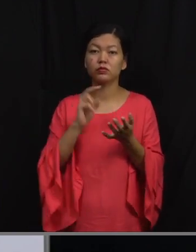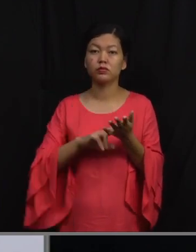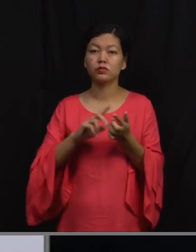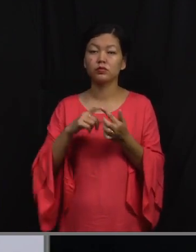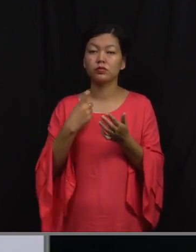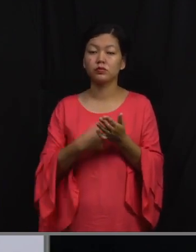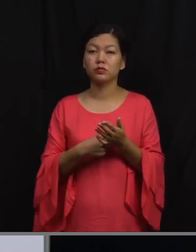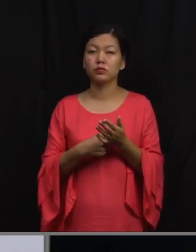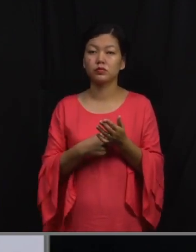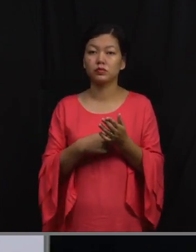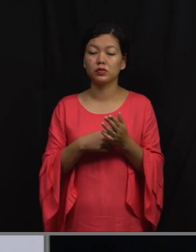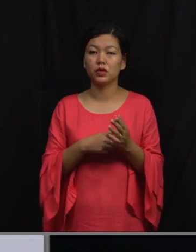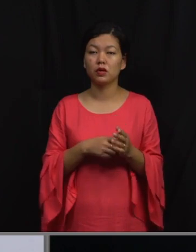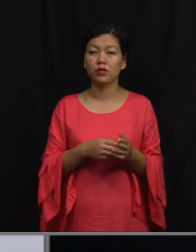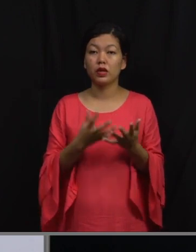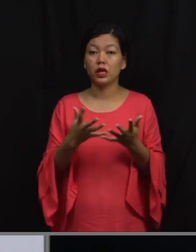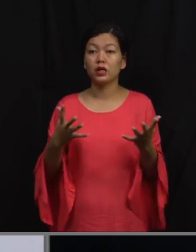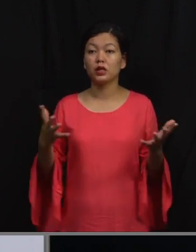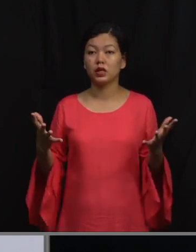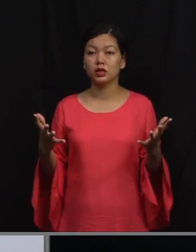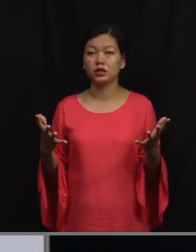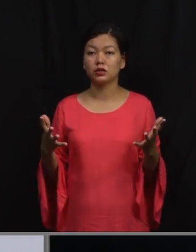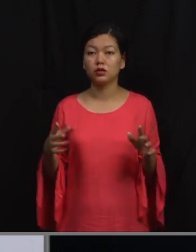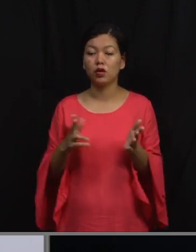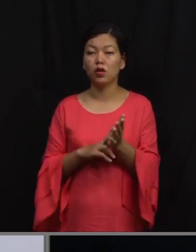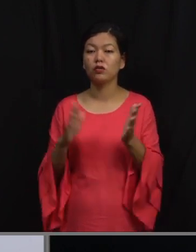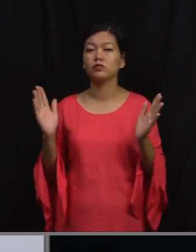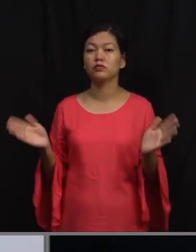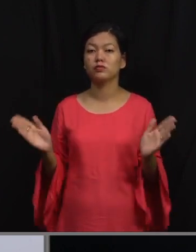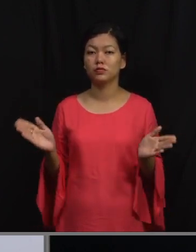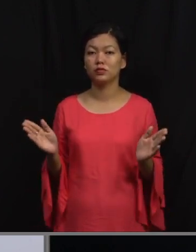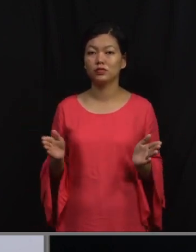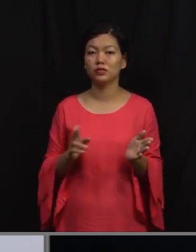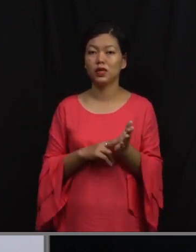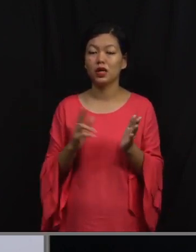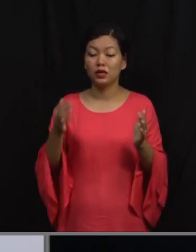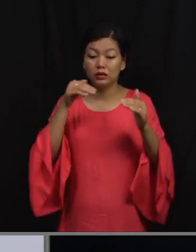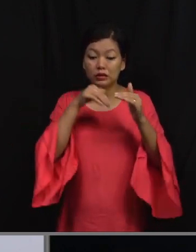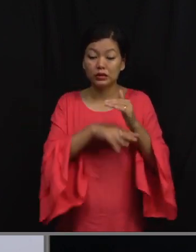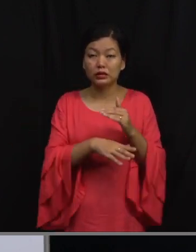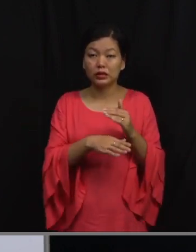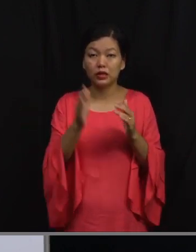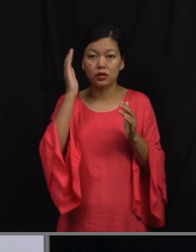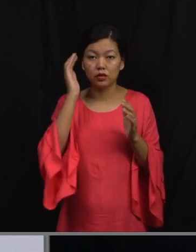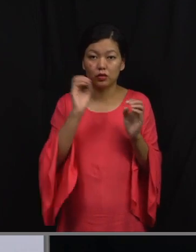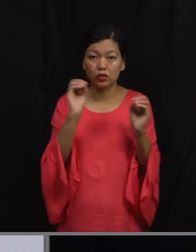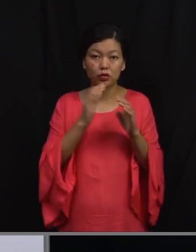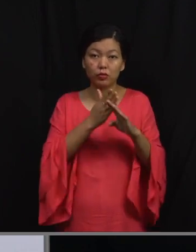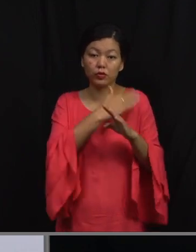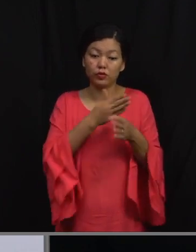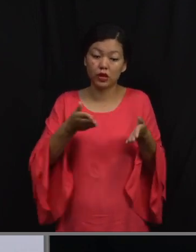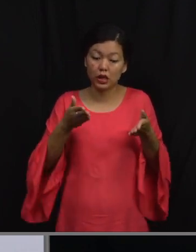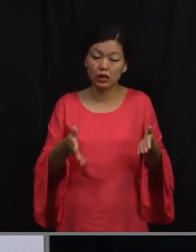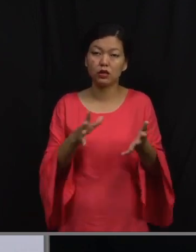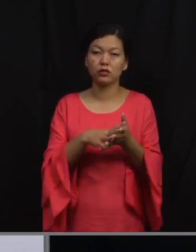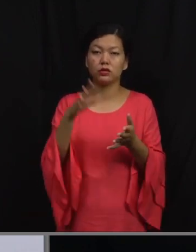the secrets of nature. We can discover what? Secrets of nature. Means what is the